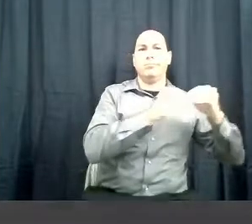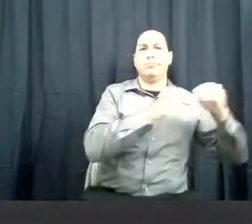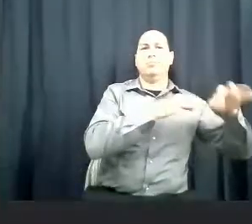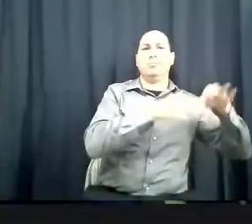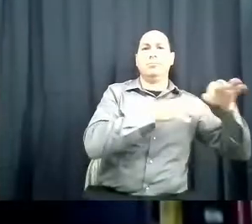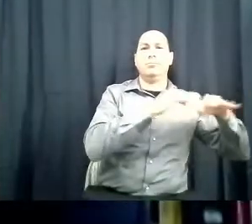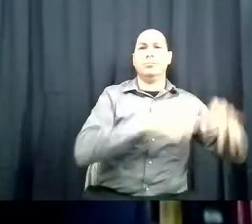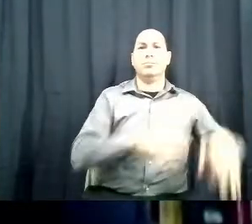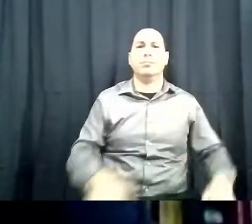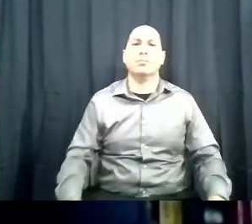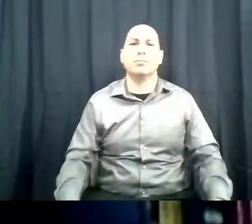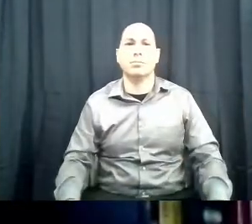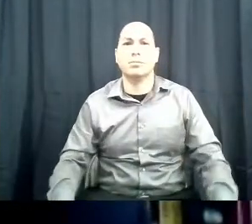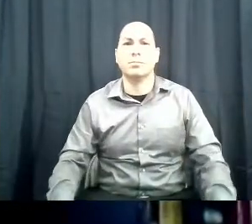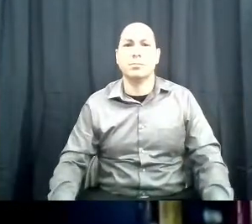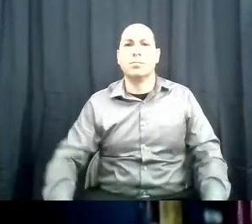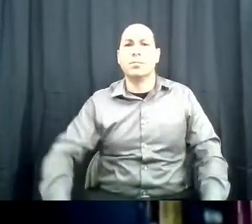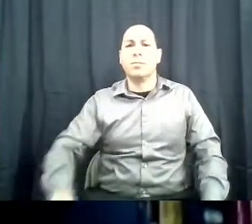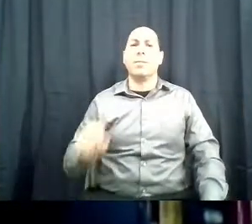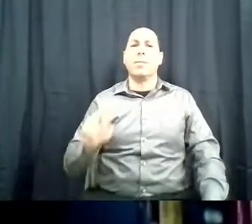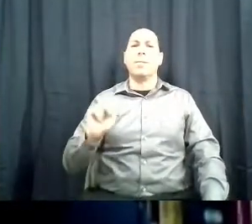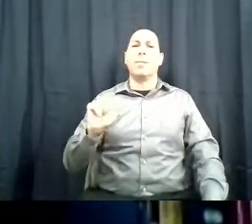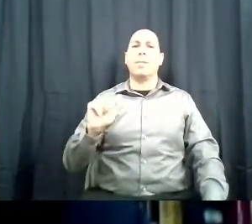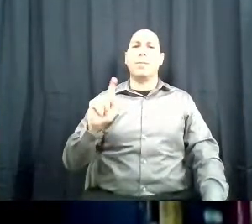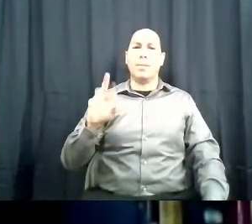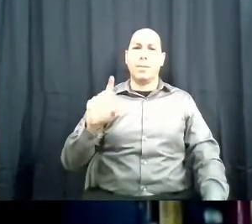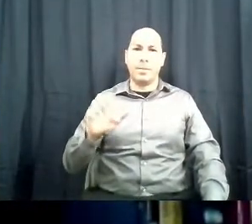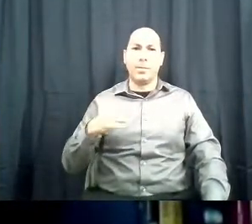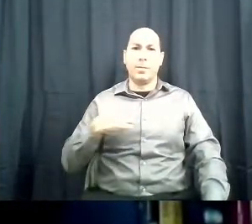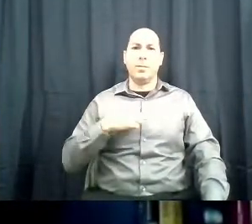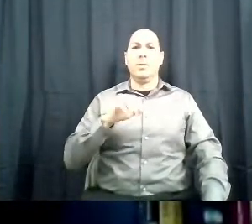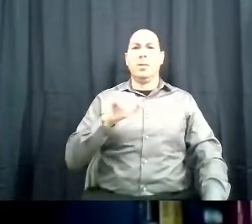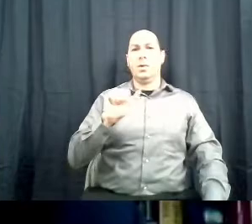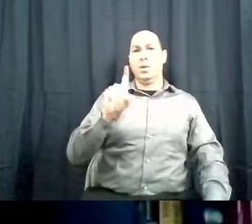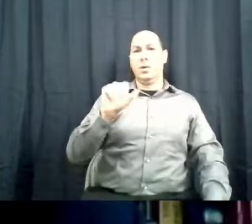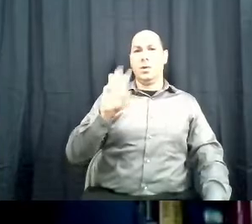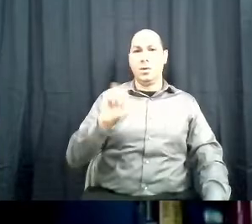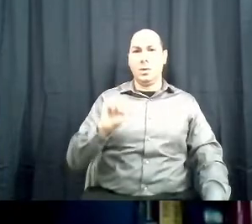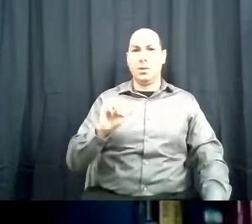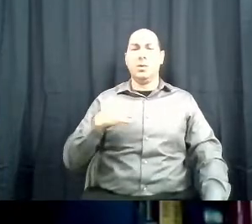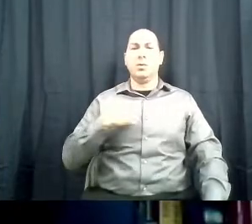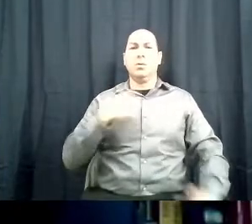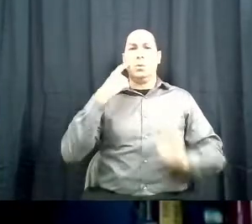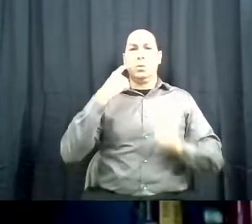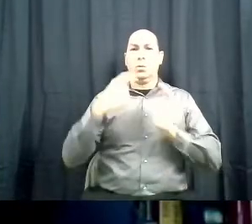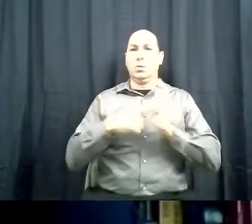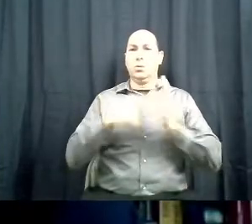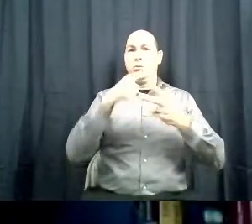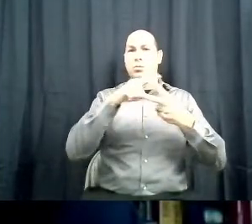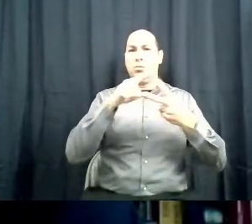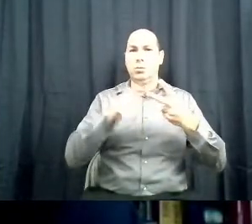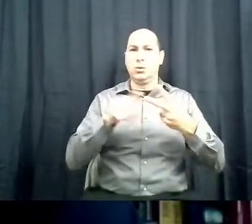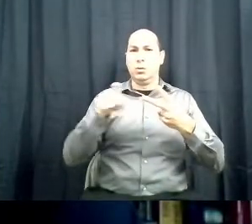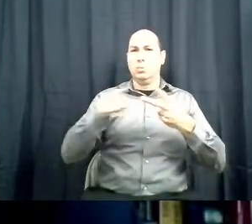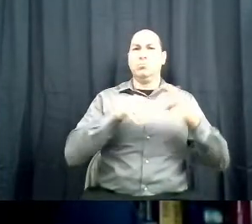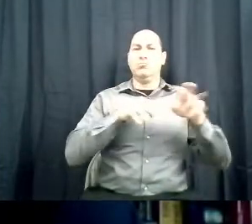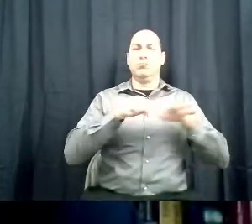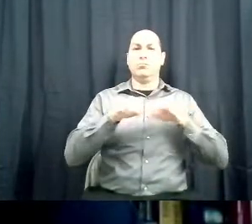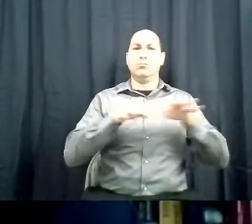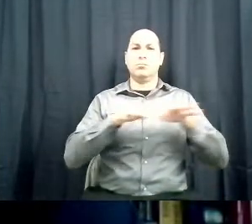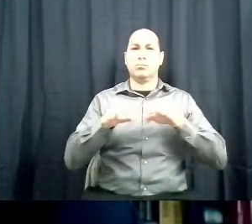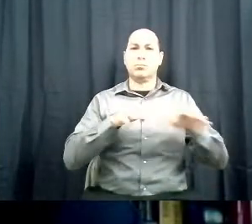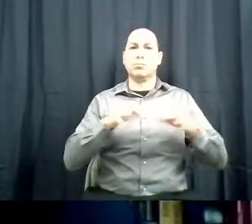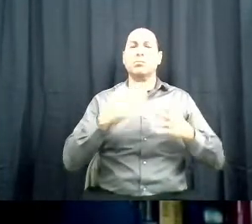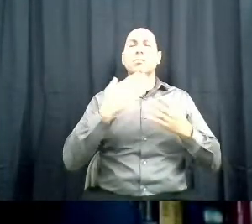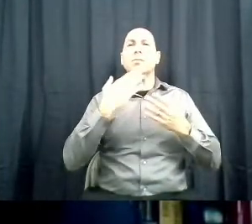Yeah, Natalie, this is Adam. I'll just add just two observations to what you shared. And thank you for the question,